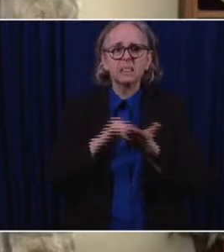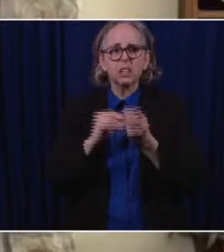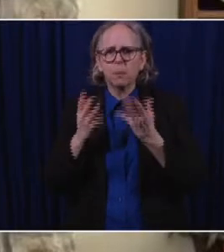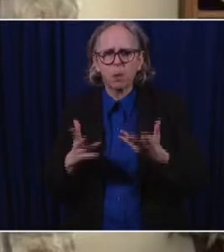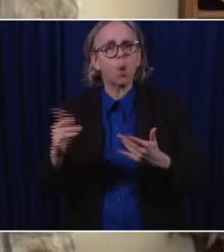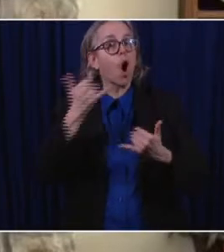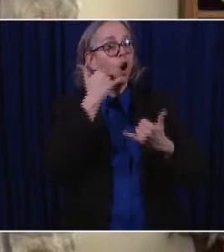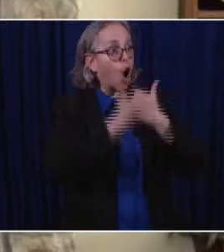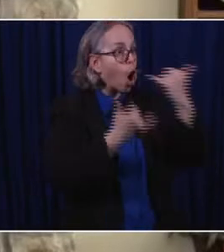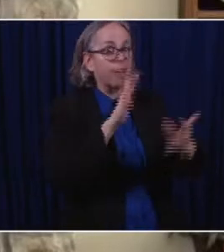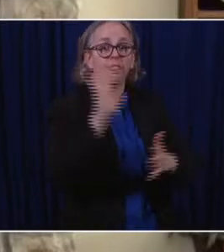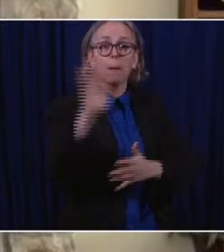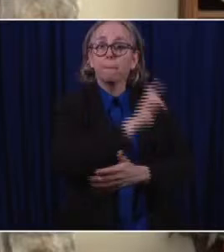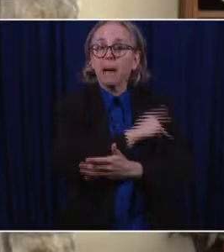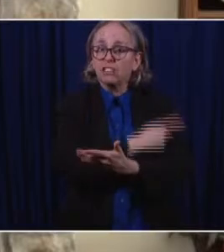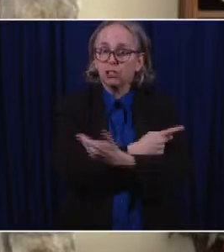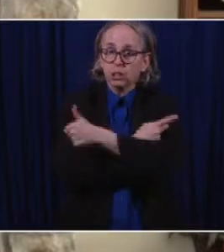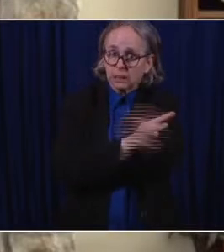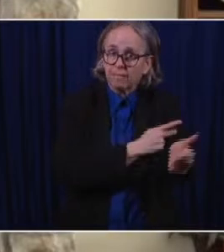remains a concern of ours.